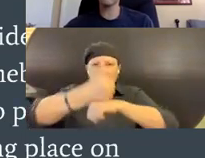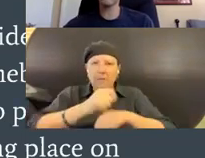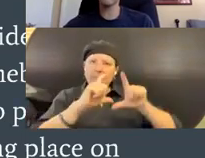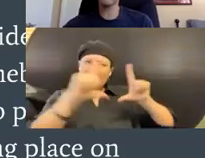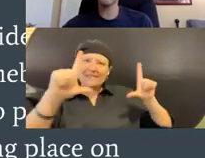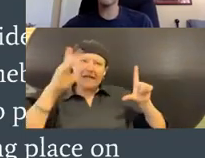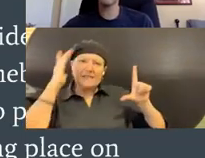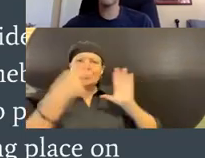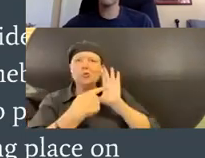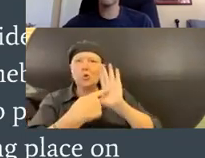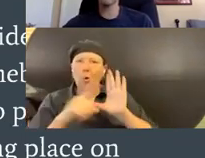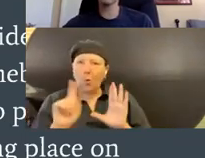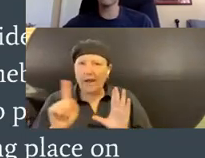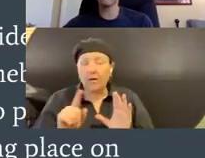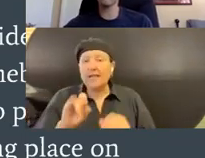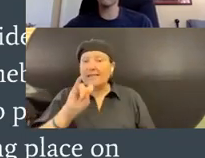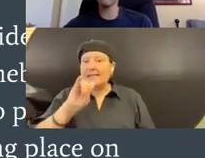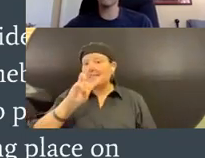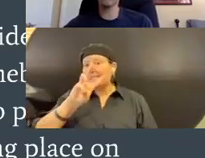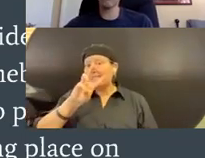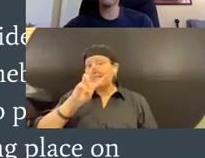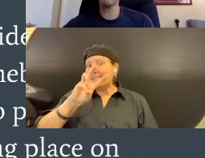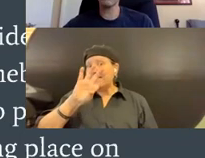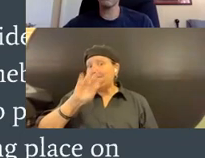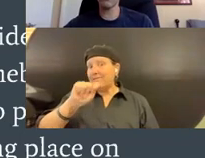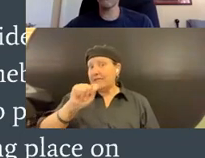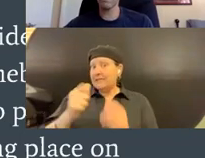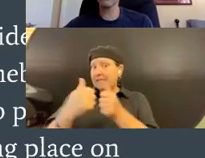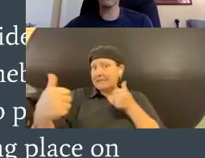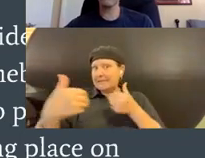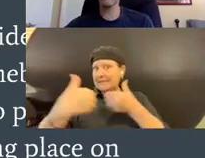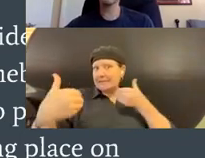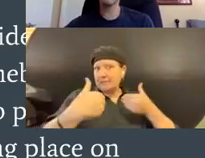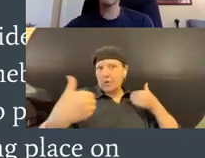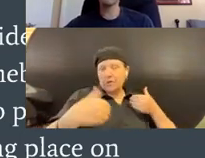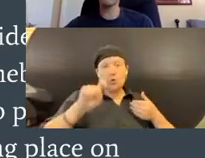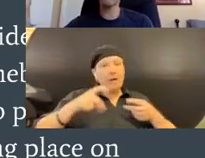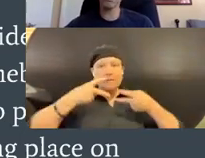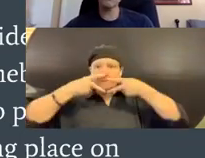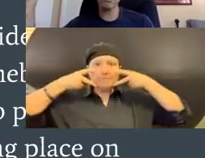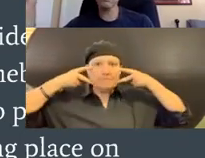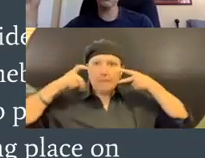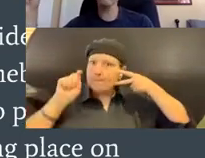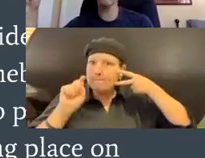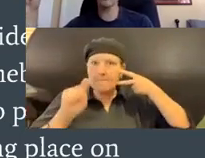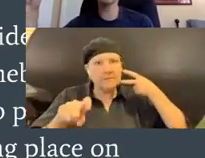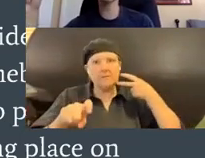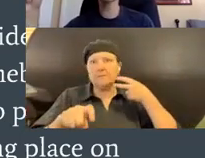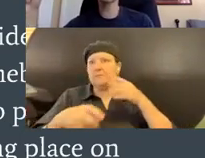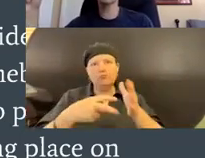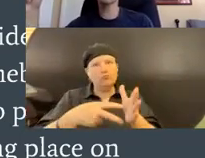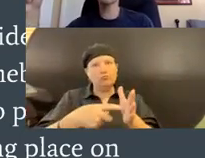the 6 feet distance between each other. You obviously must be wearing a mask when you come. You should probably be wearing gloves as